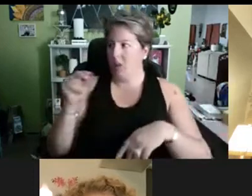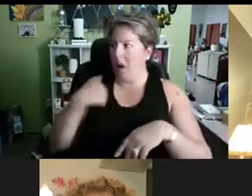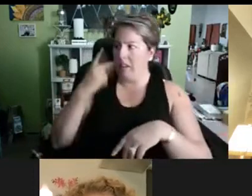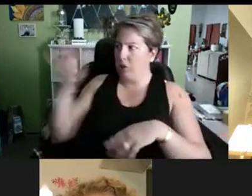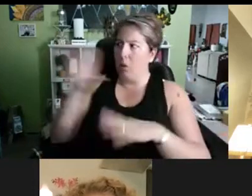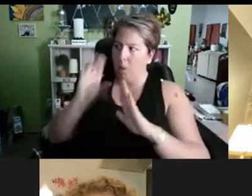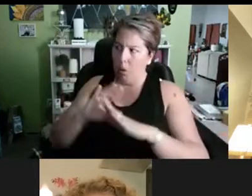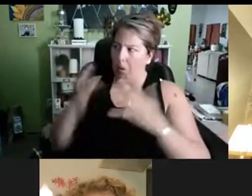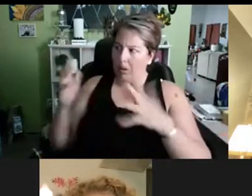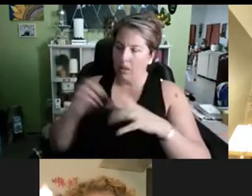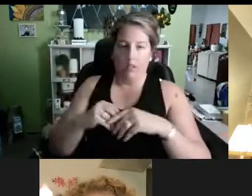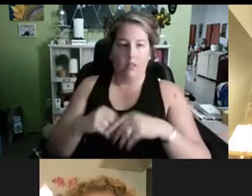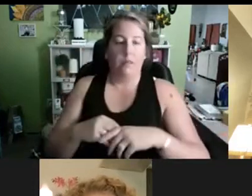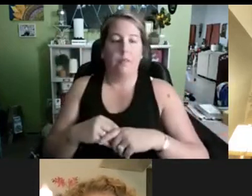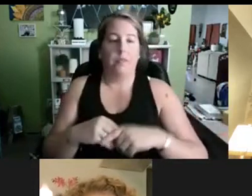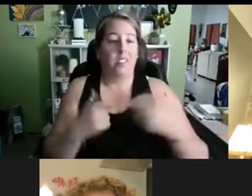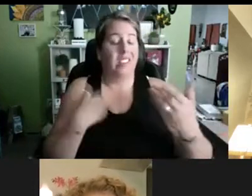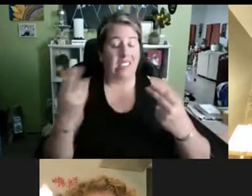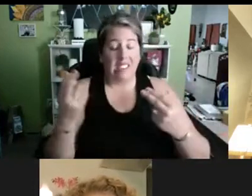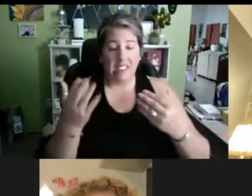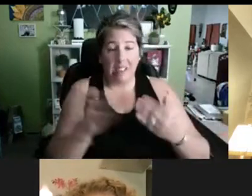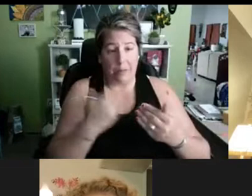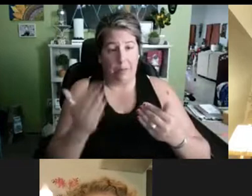So it's literally so simple.